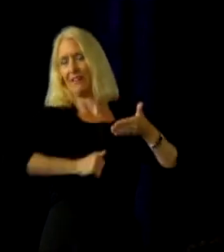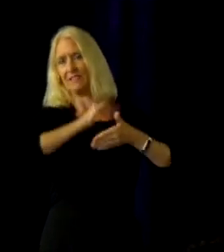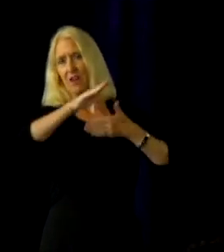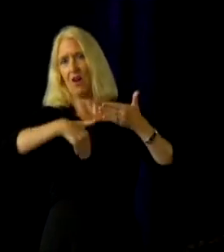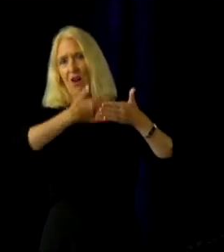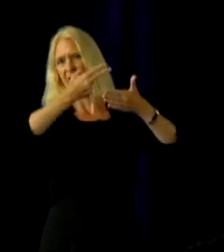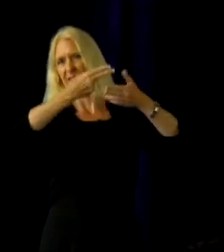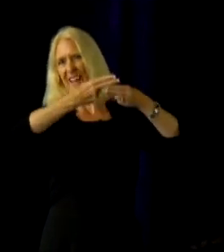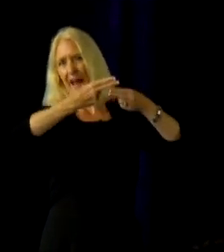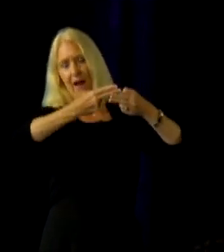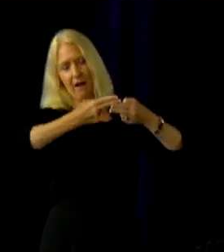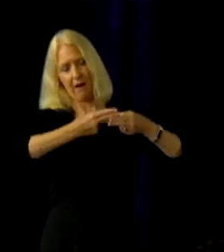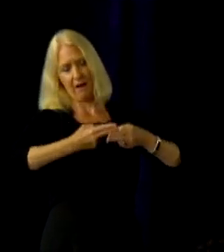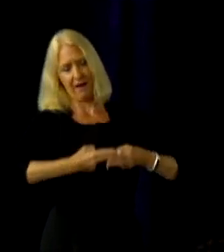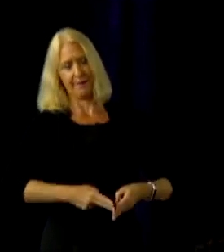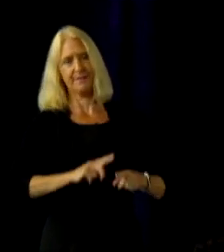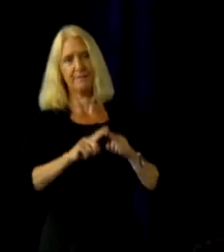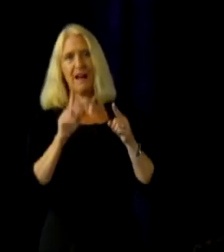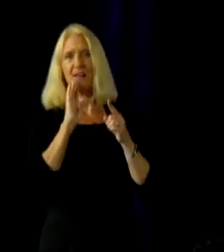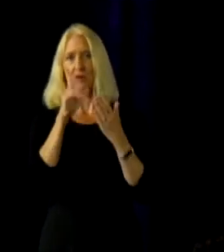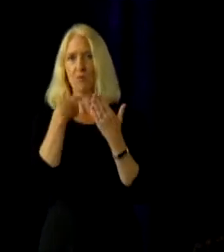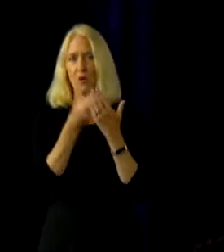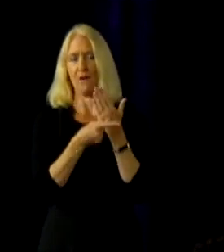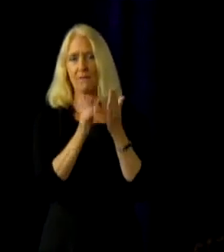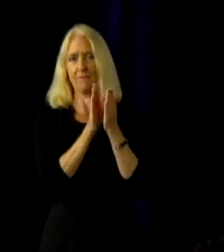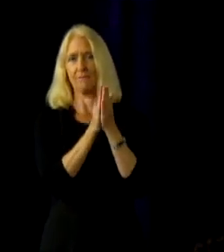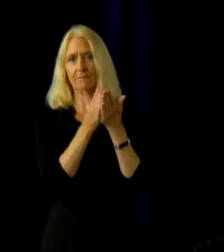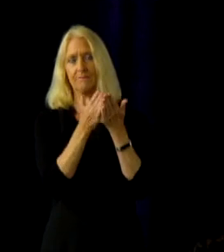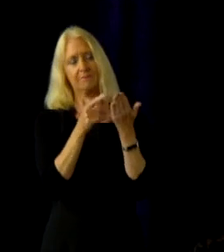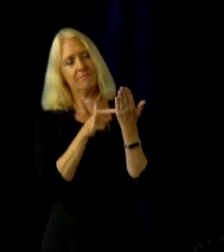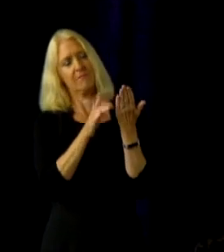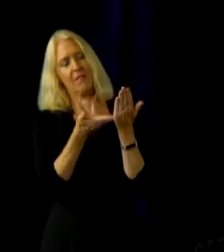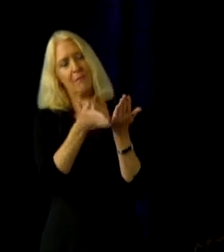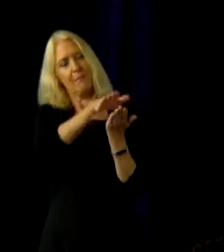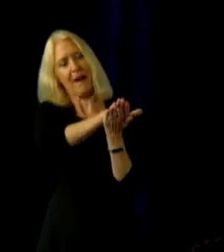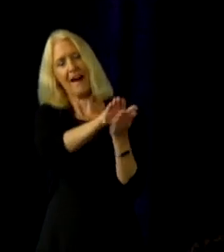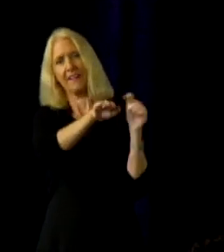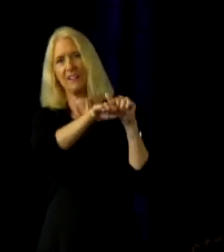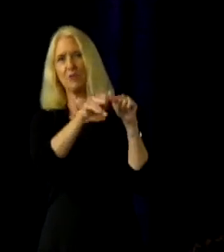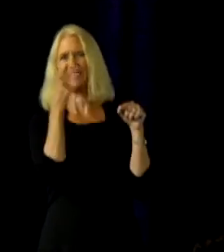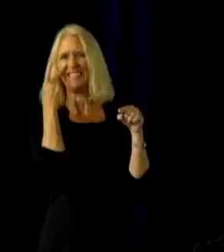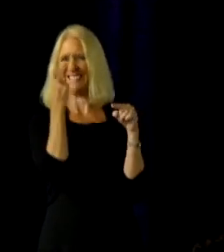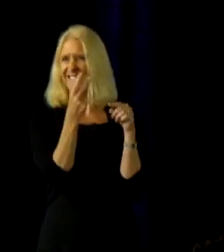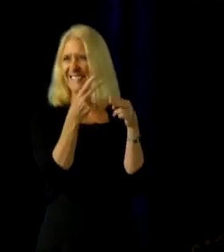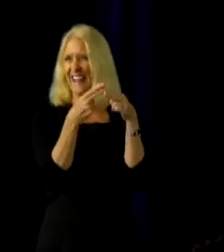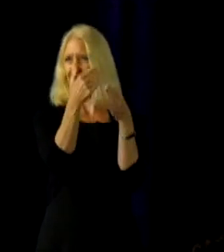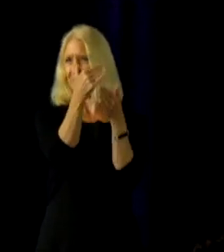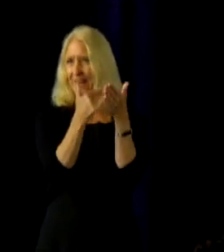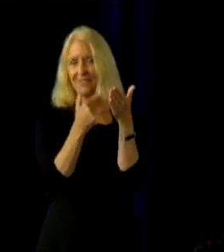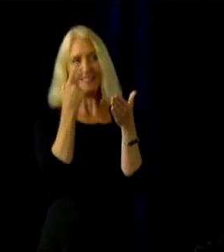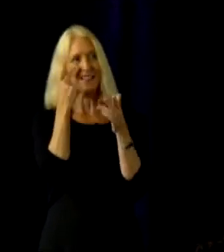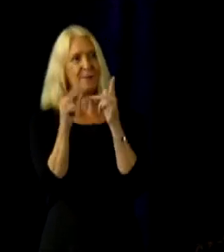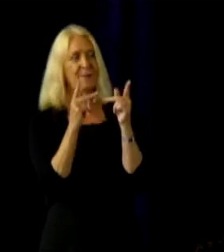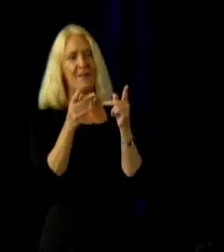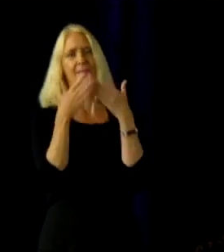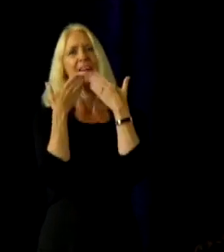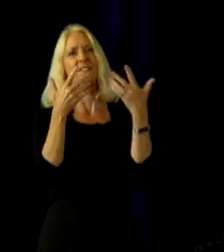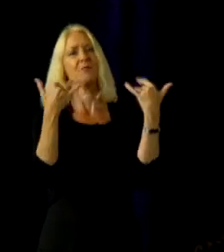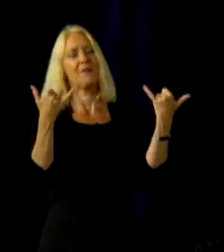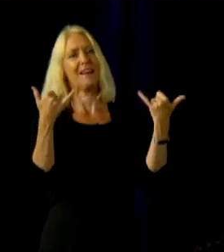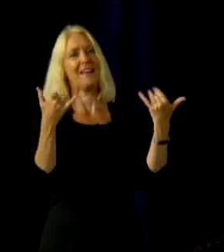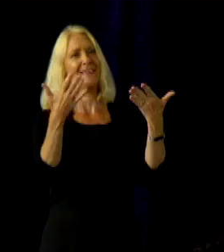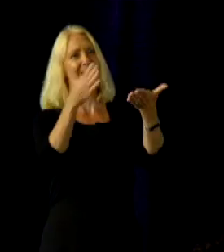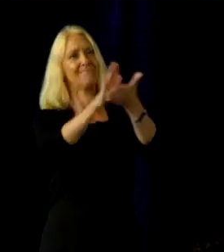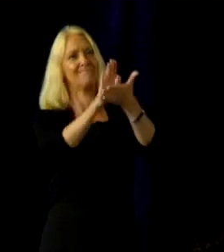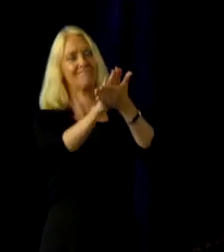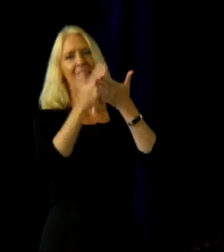on the back of your program are the people who were responsible for putting this together. If you see them, thank them, but let's do it publicly right now.